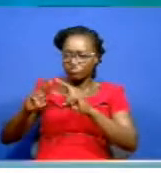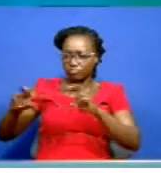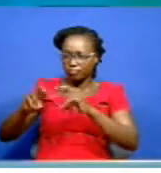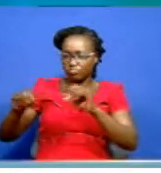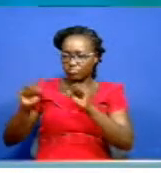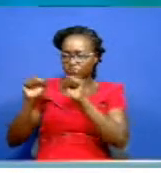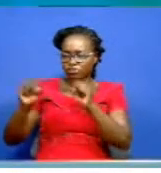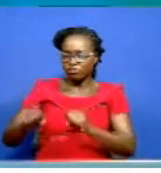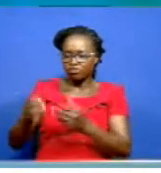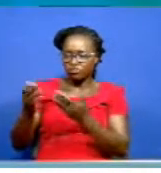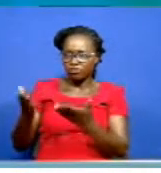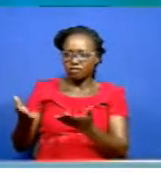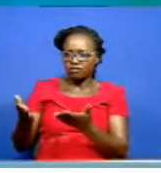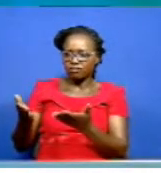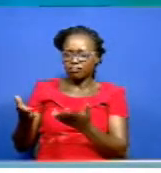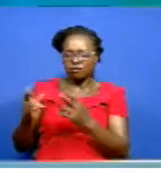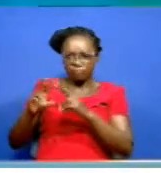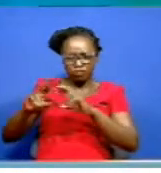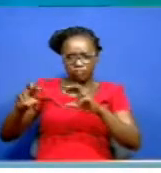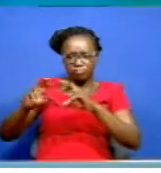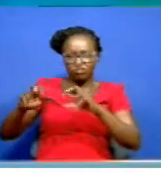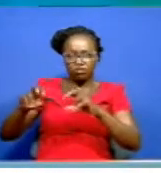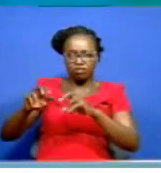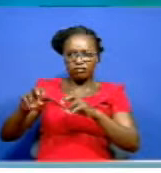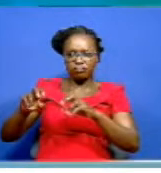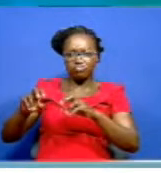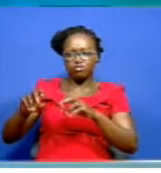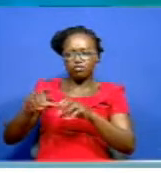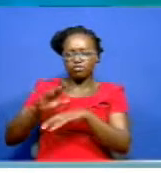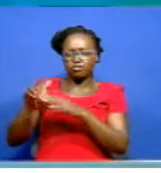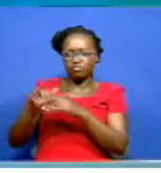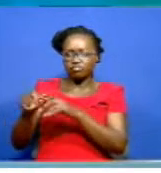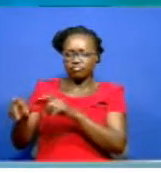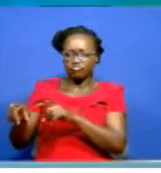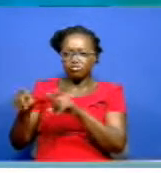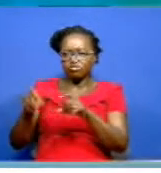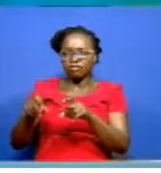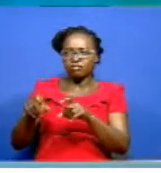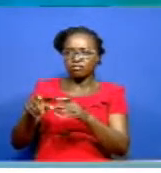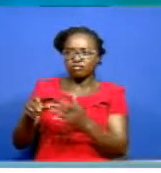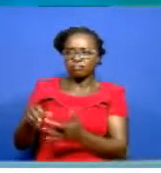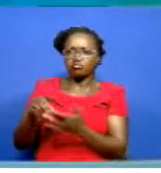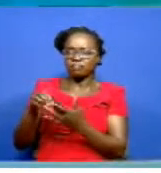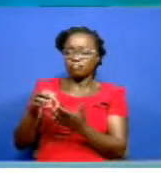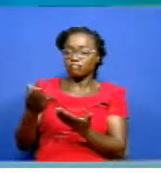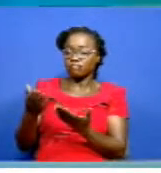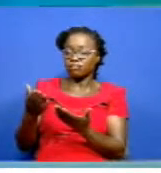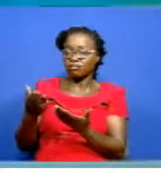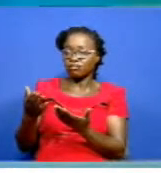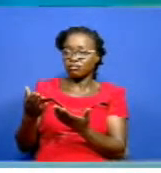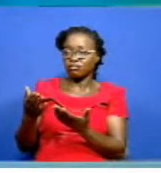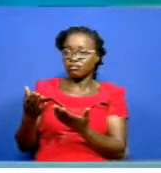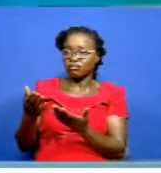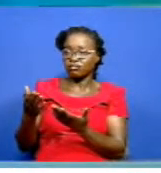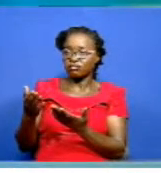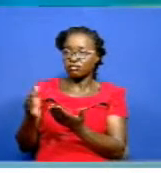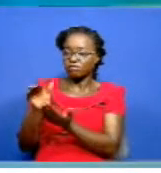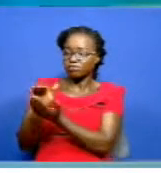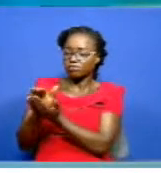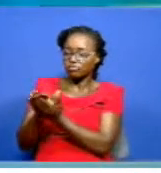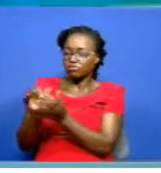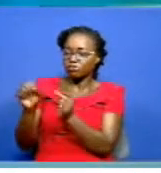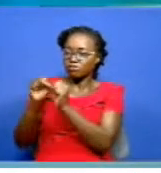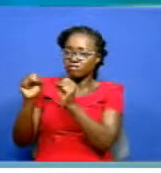in place whereby we'll be monitoring all the batches, especially for the COVAX facility. Even the current system, the Chanjo KE